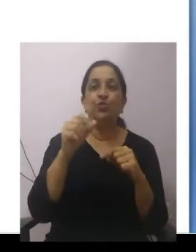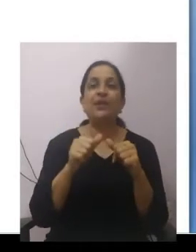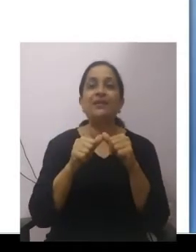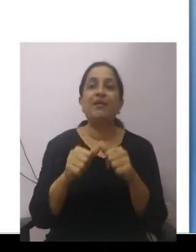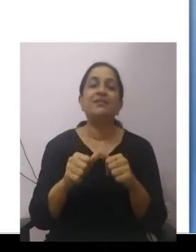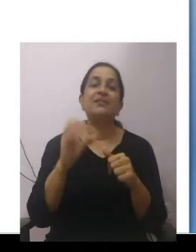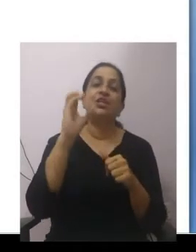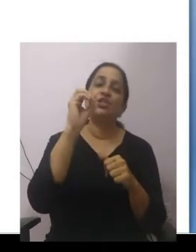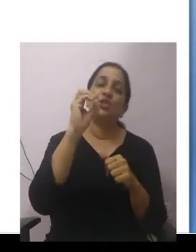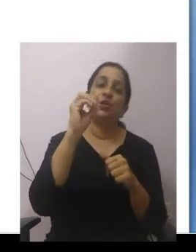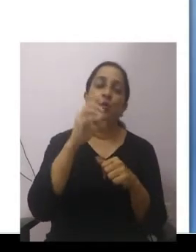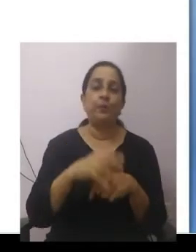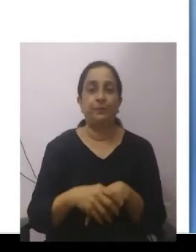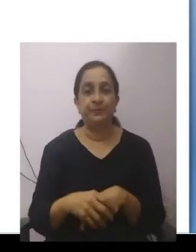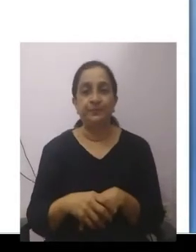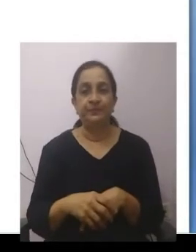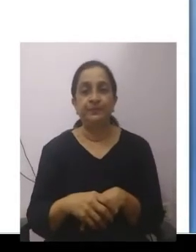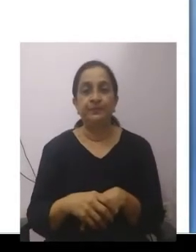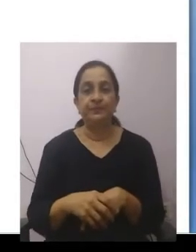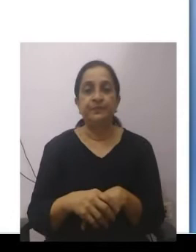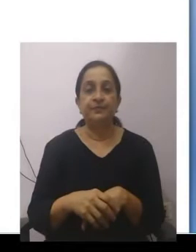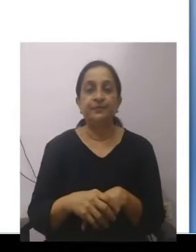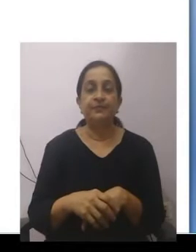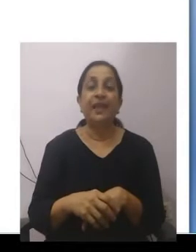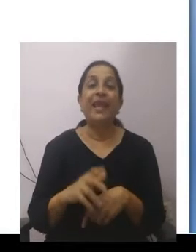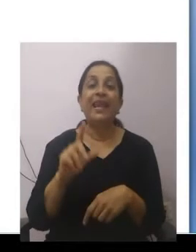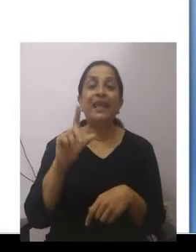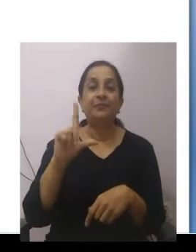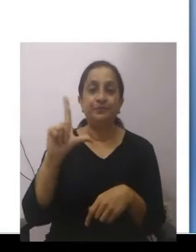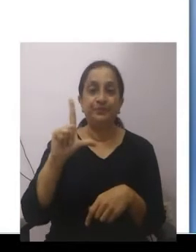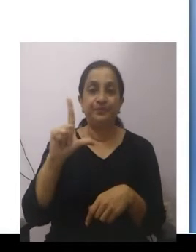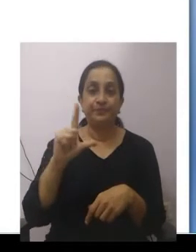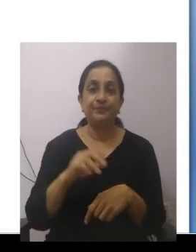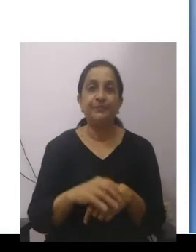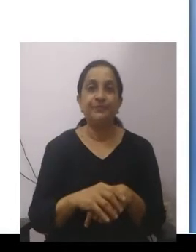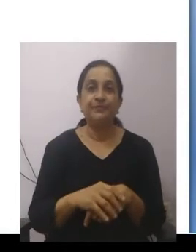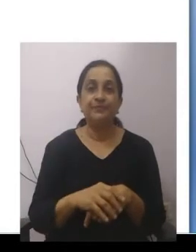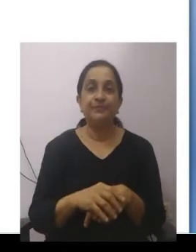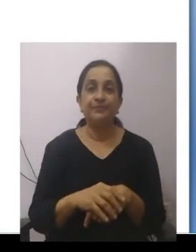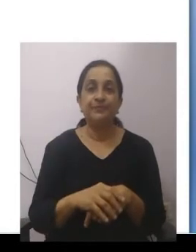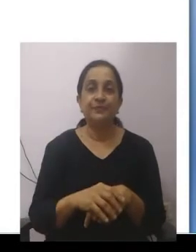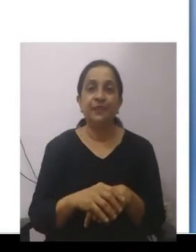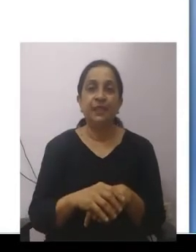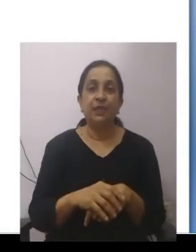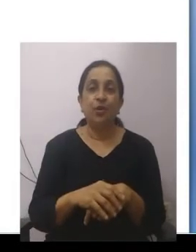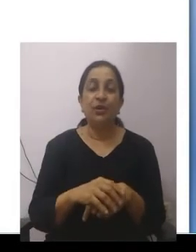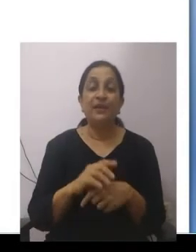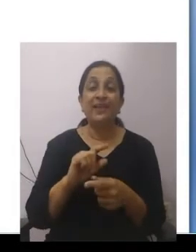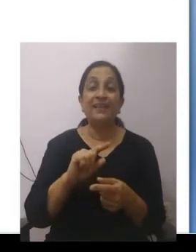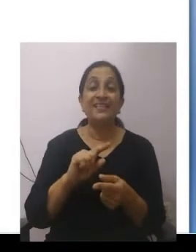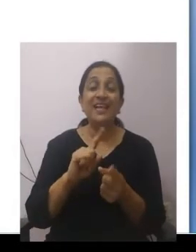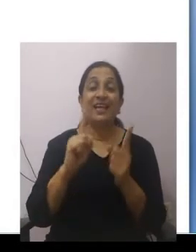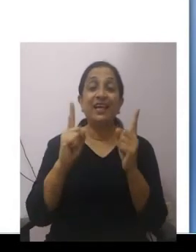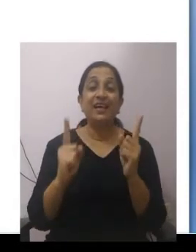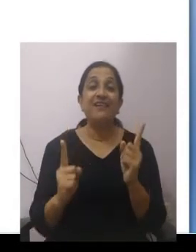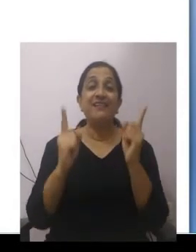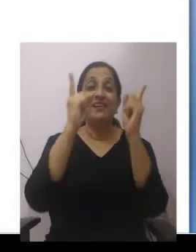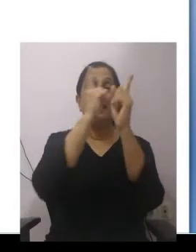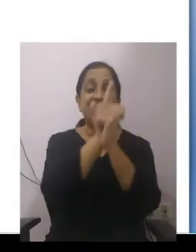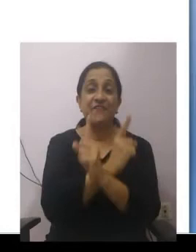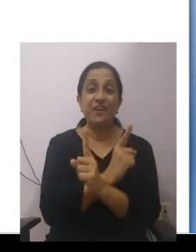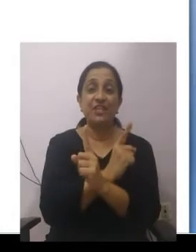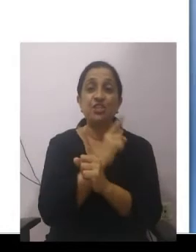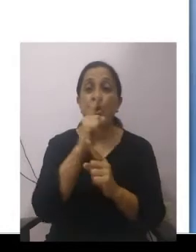Next, L, this reverse of the J here. I told you pi radians equal to